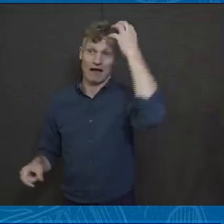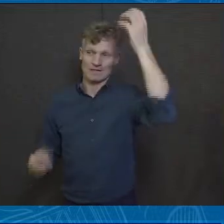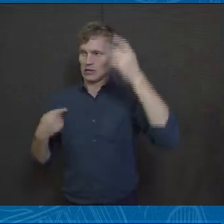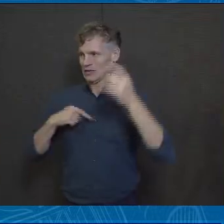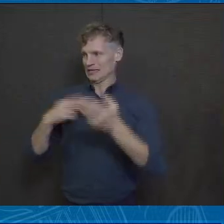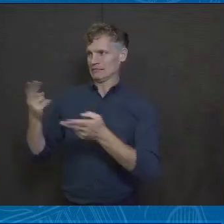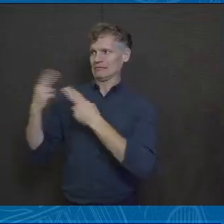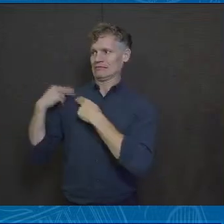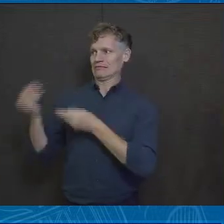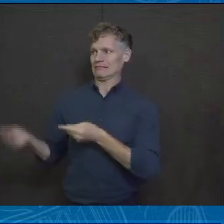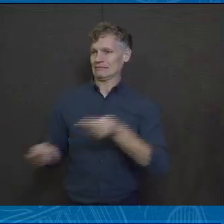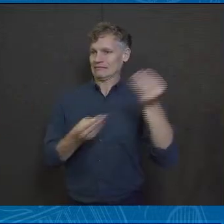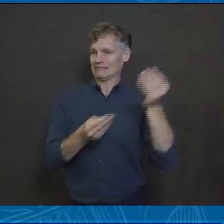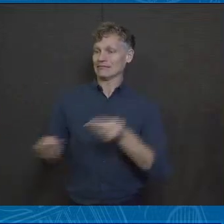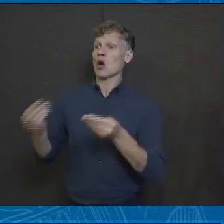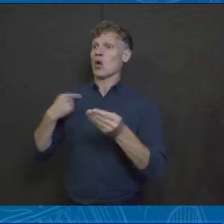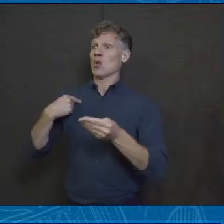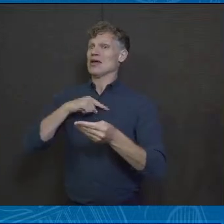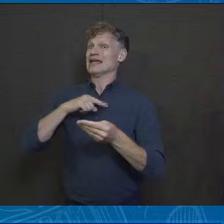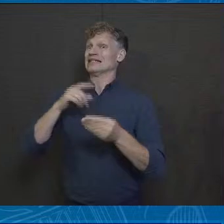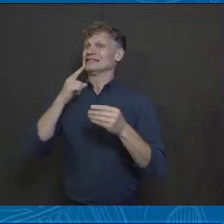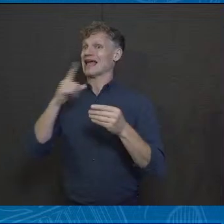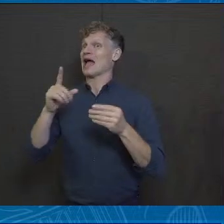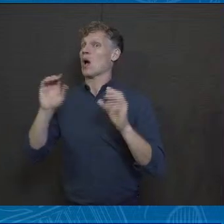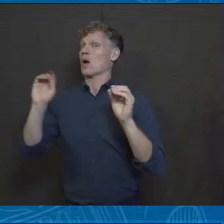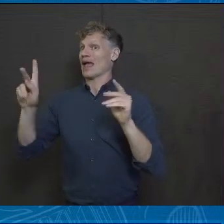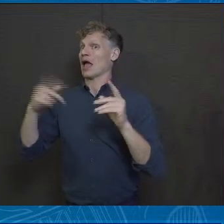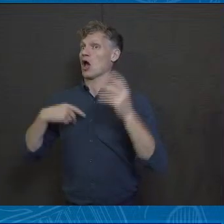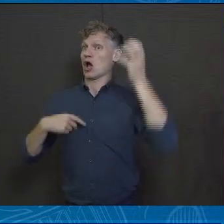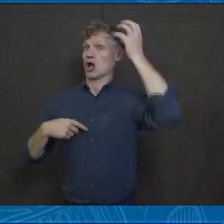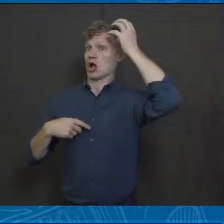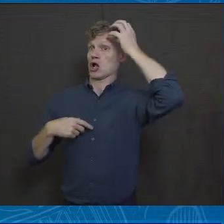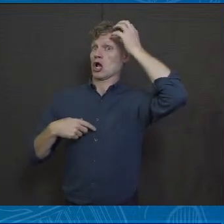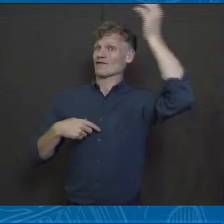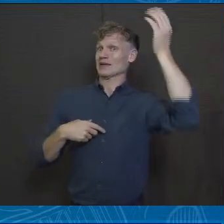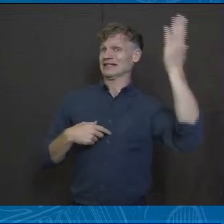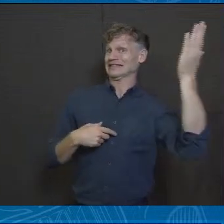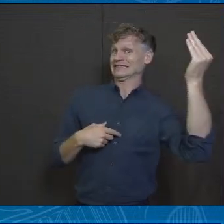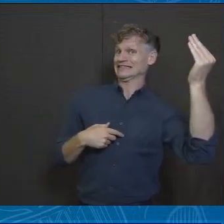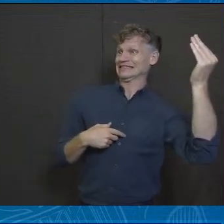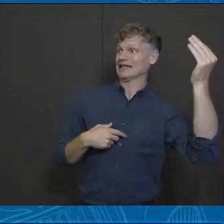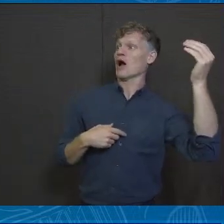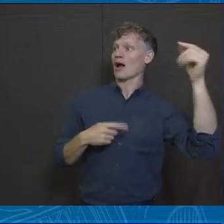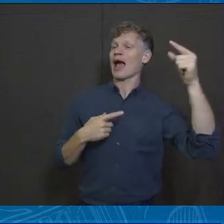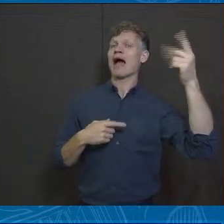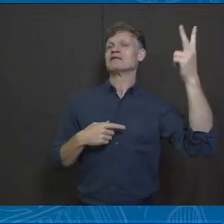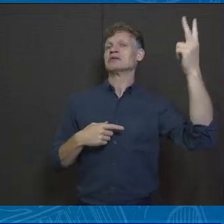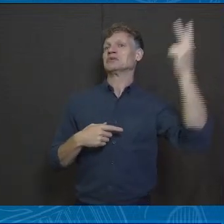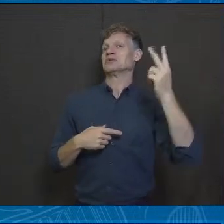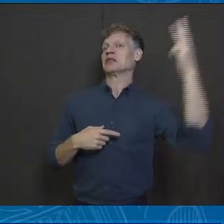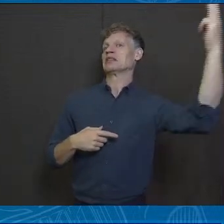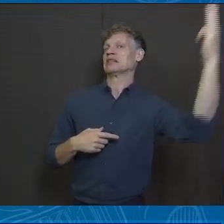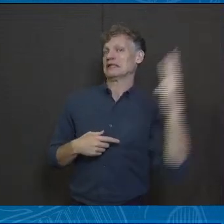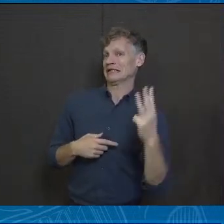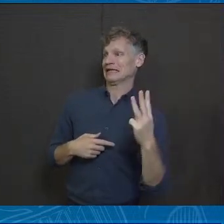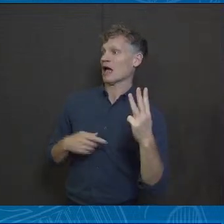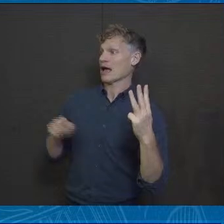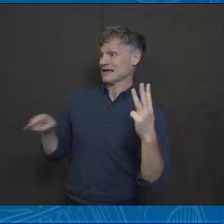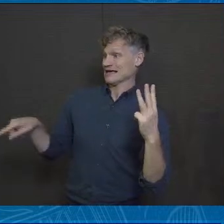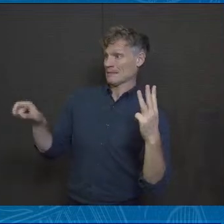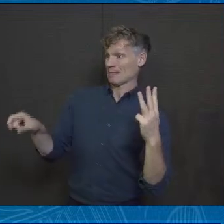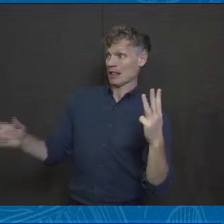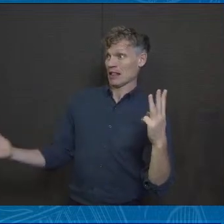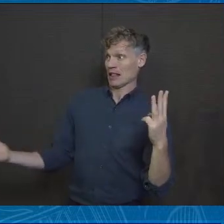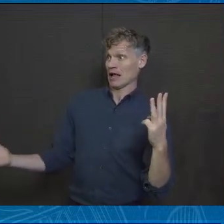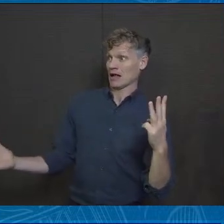the policymakers in the room. What we have learned is if it is from the policymakers, they have the agenda,